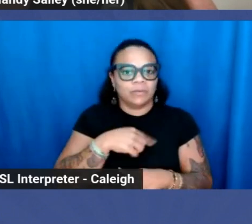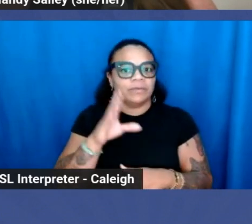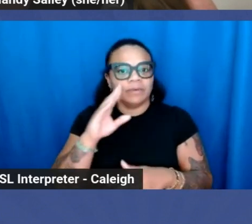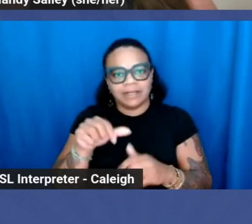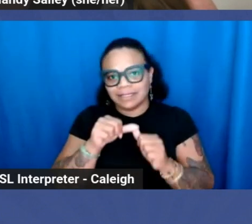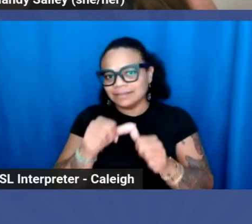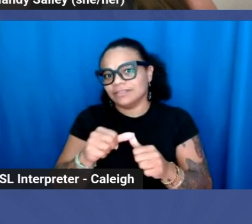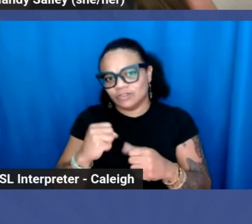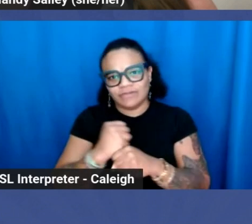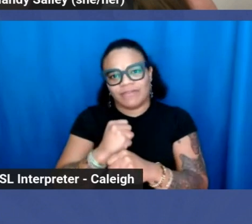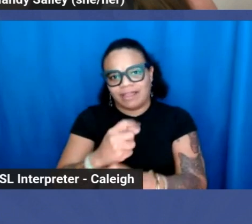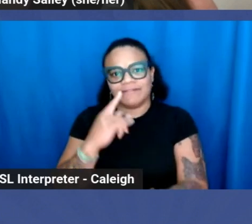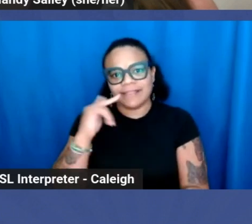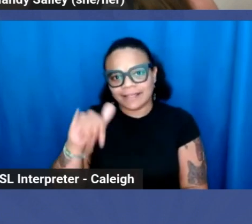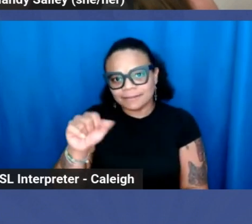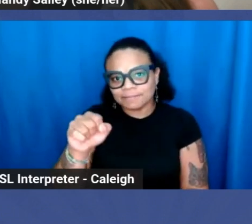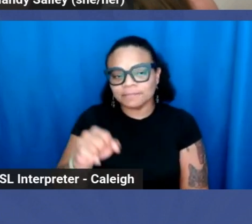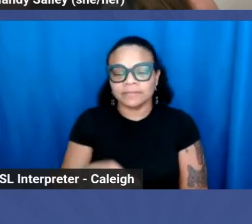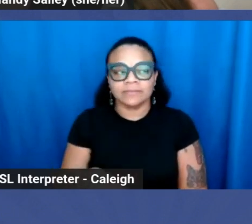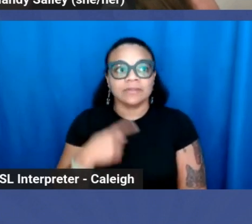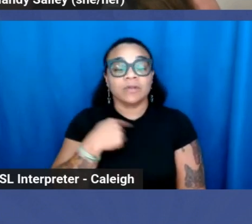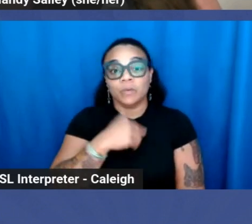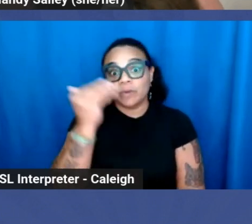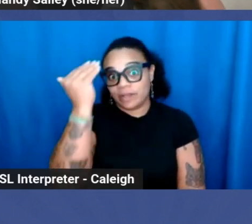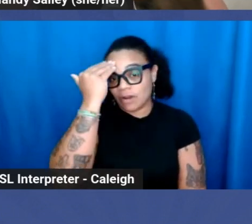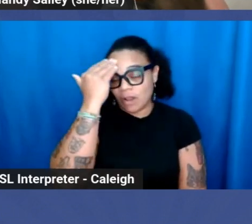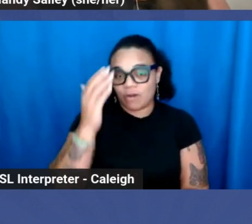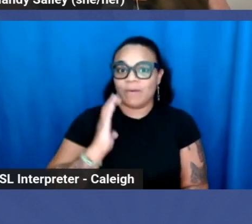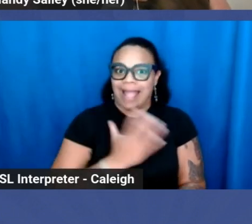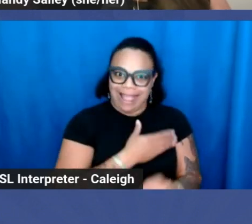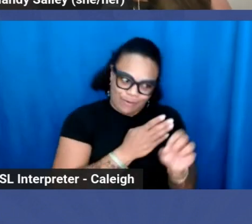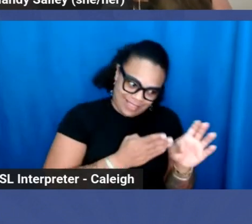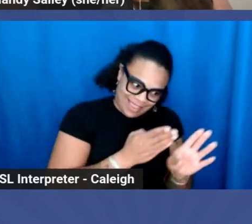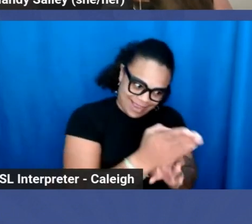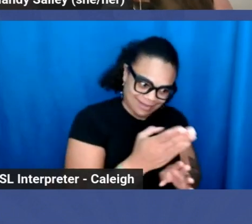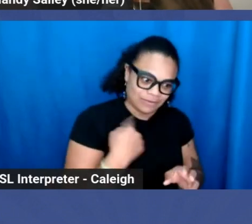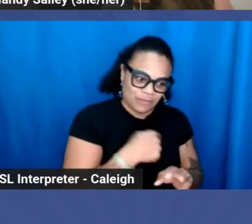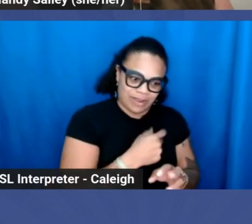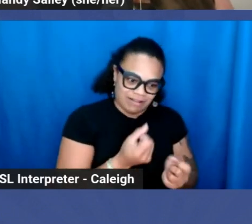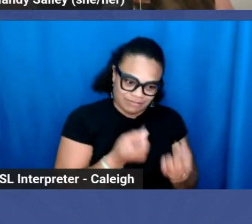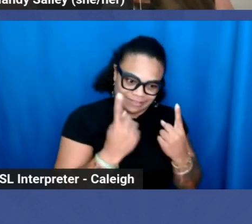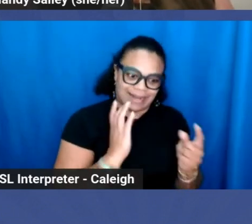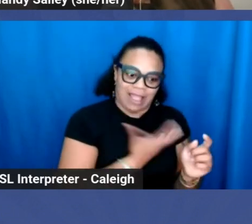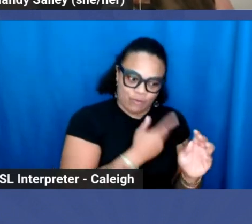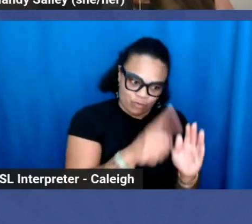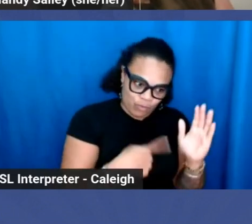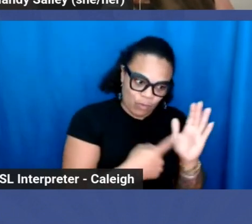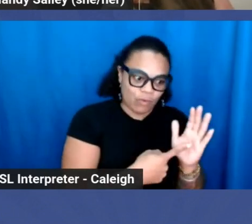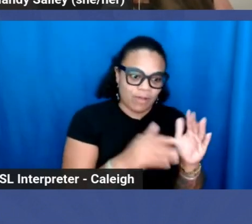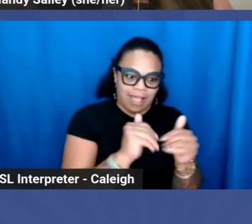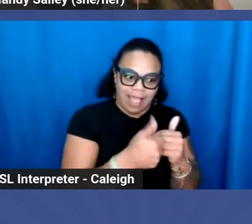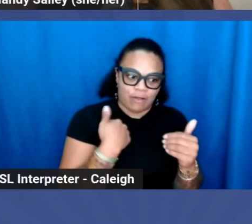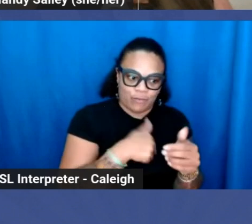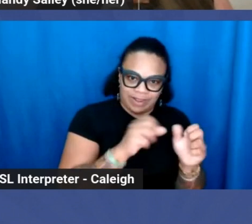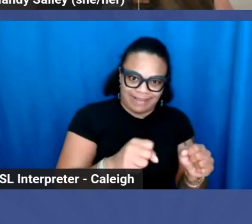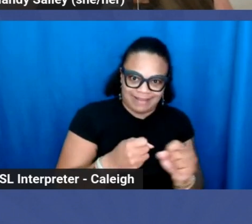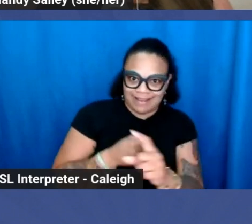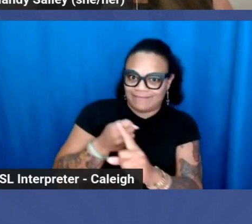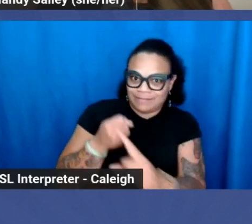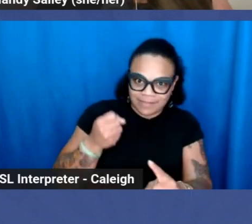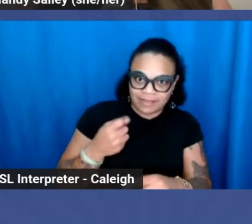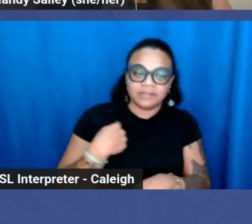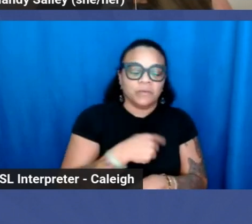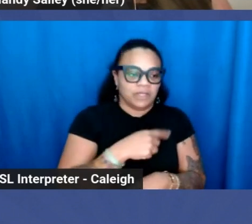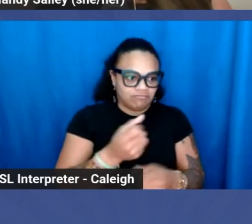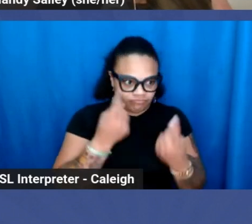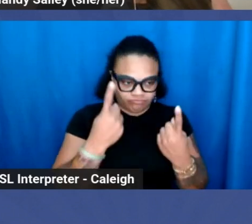push and fight for that because we know our lane, we understand the role that we can play in something like this, and we're going to follow that, and we're going to